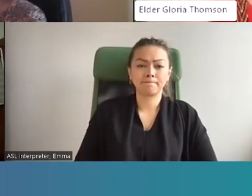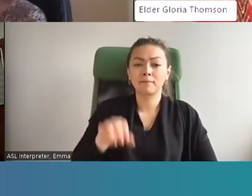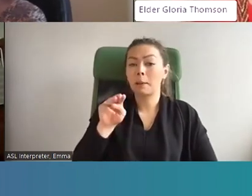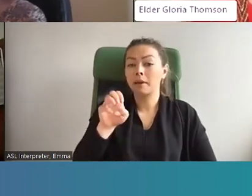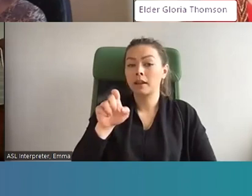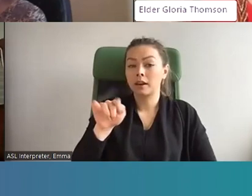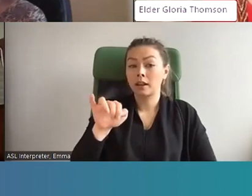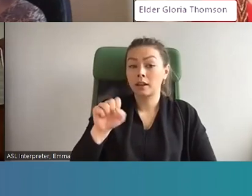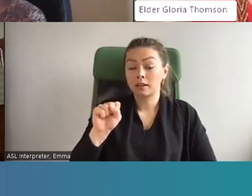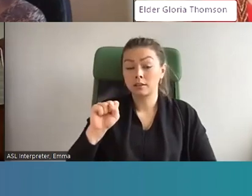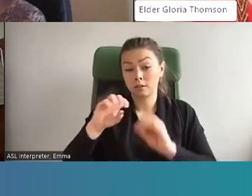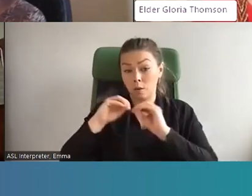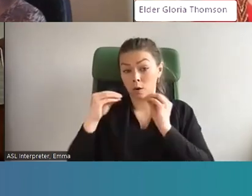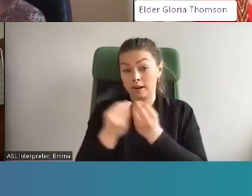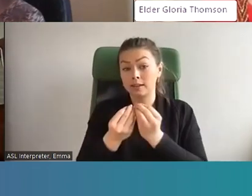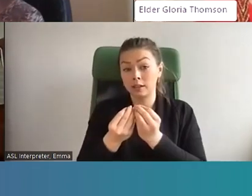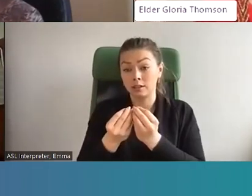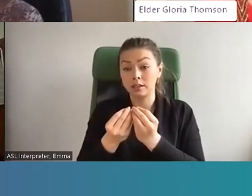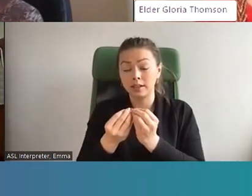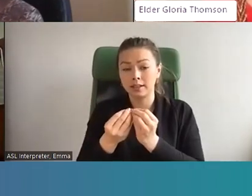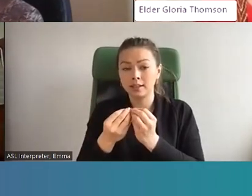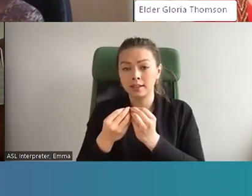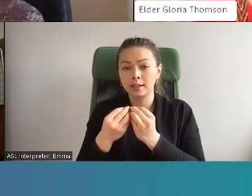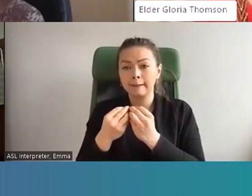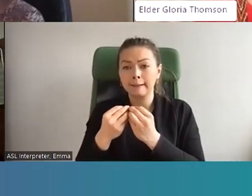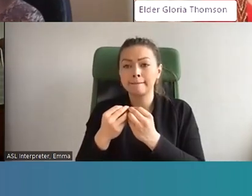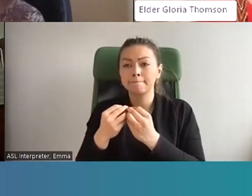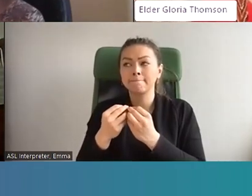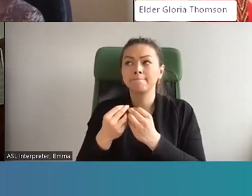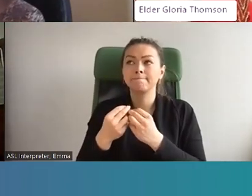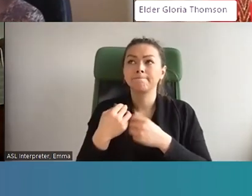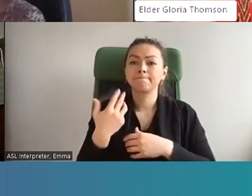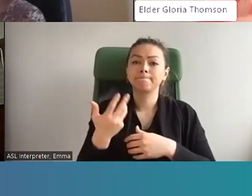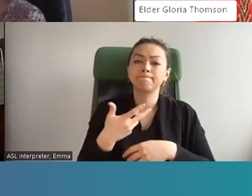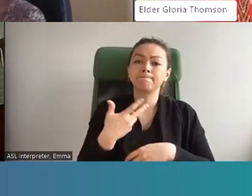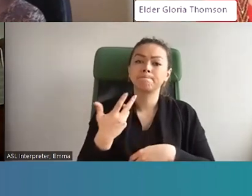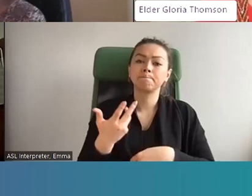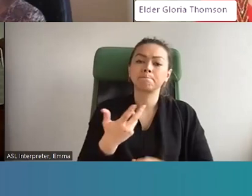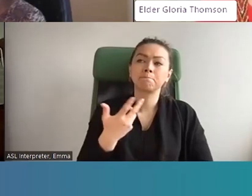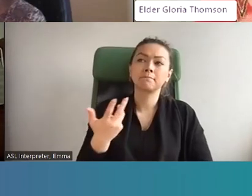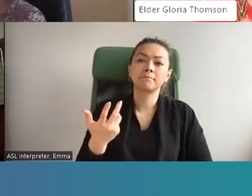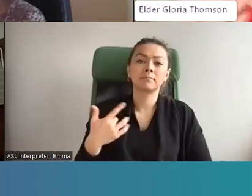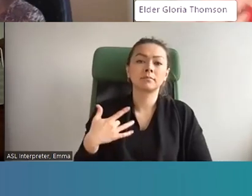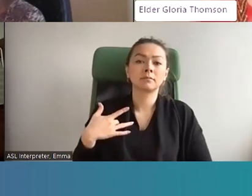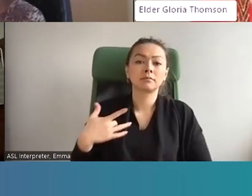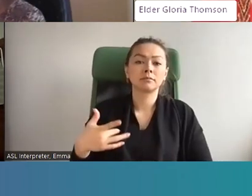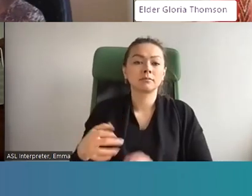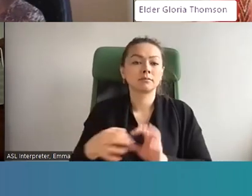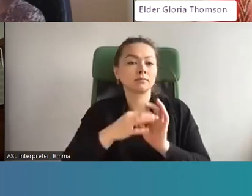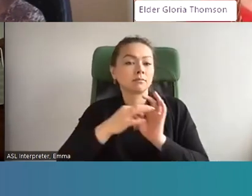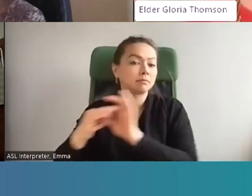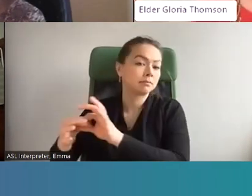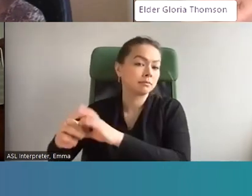organization is quite, I would say, British-based in the sense that, we have